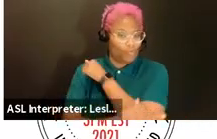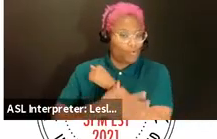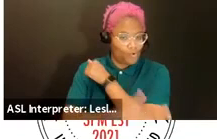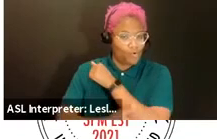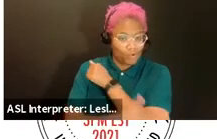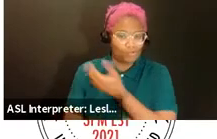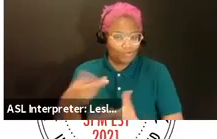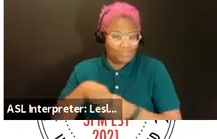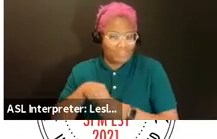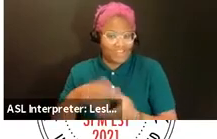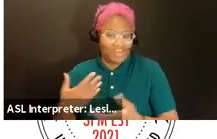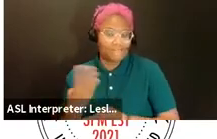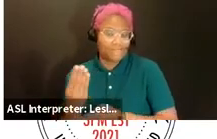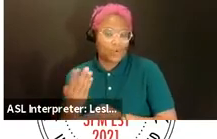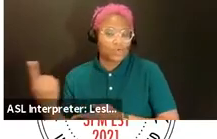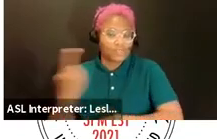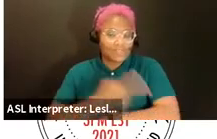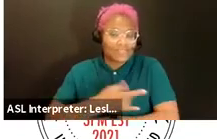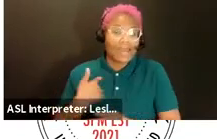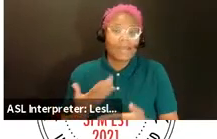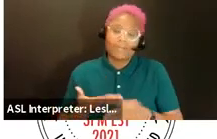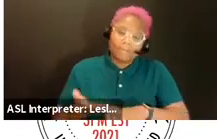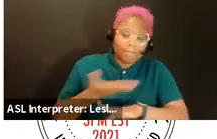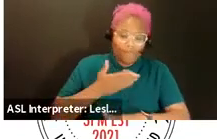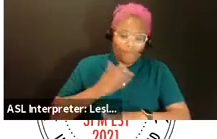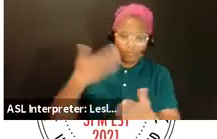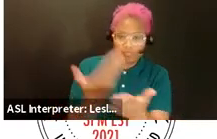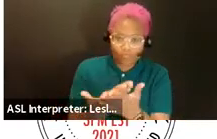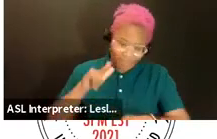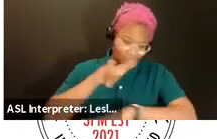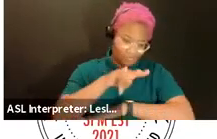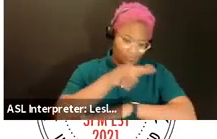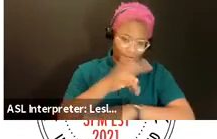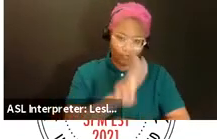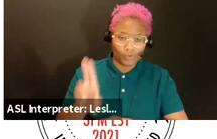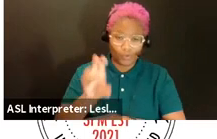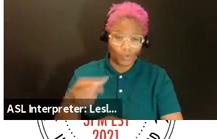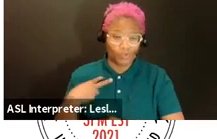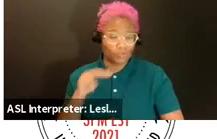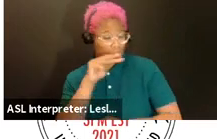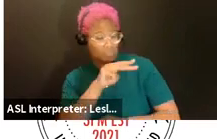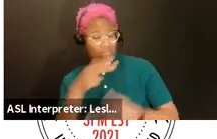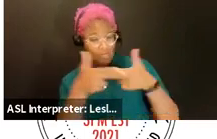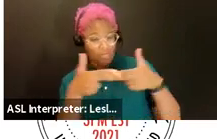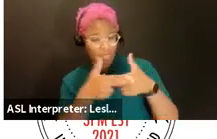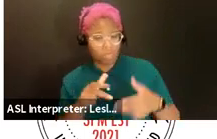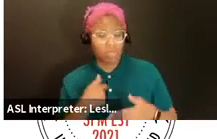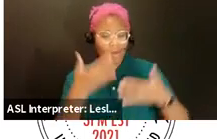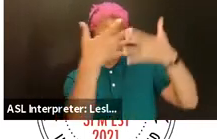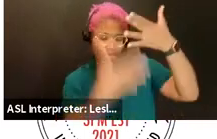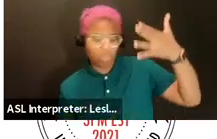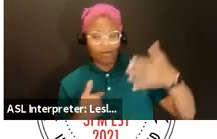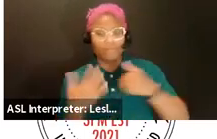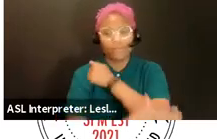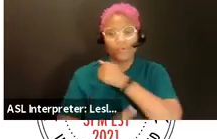days immediately prior to their travel to the US. On the screen, you can see what those 33 countries are. It's